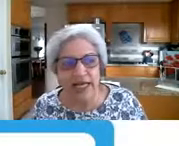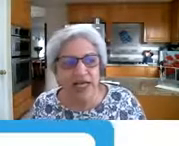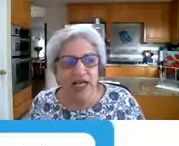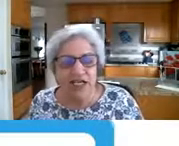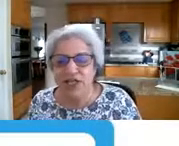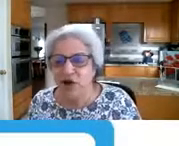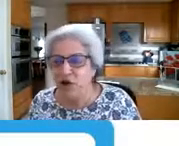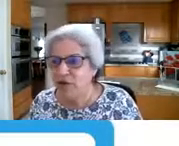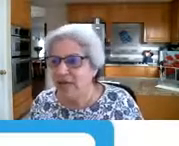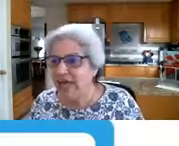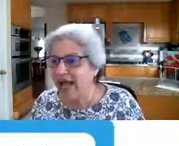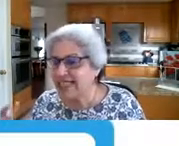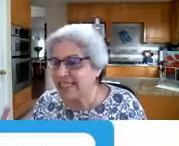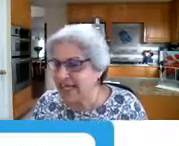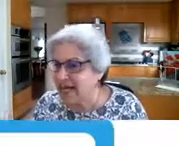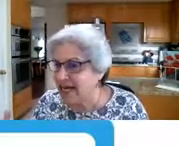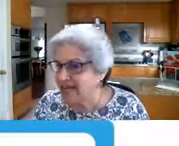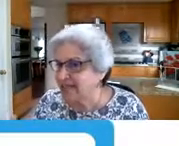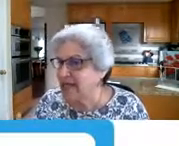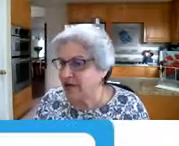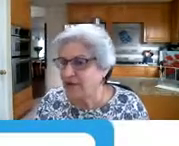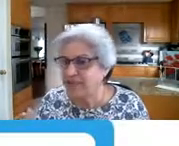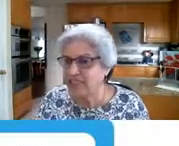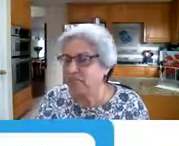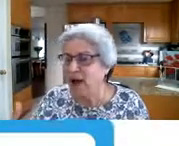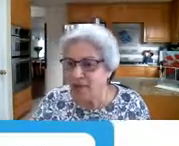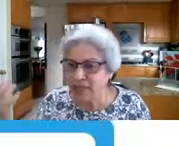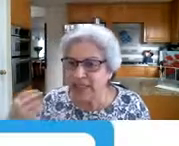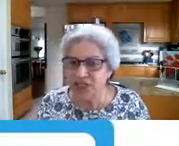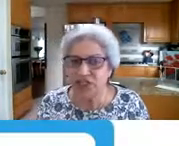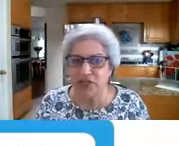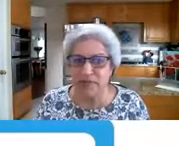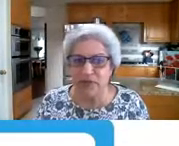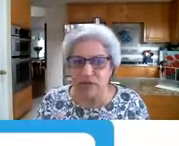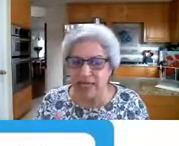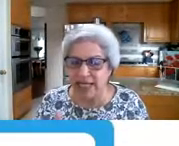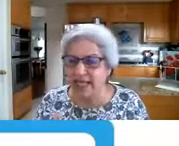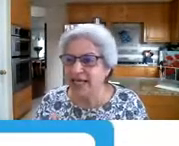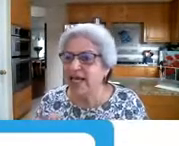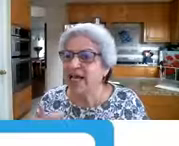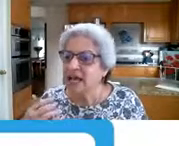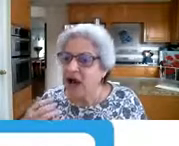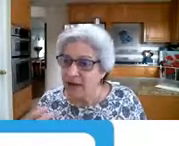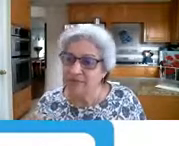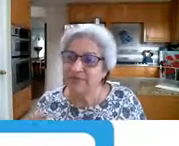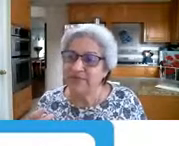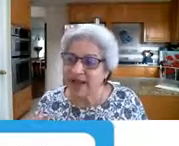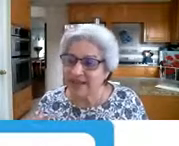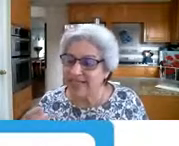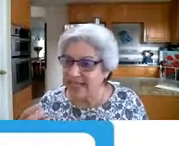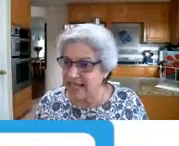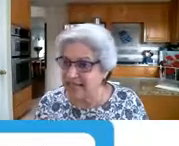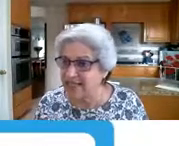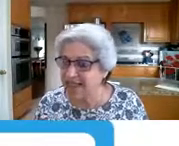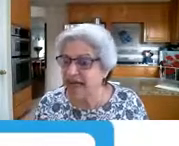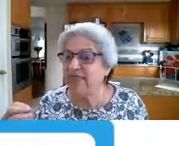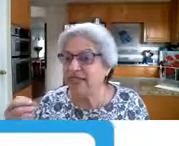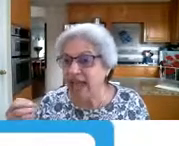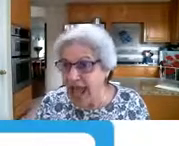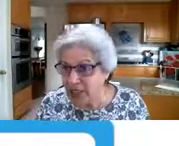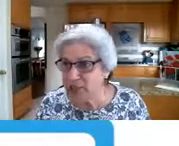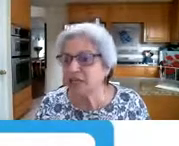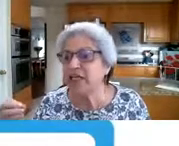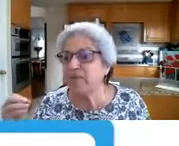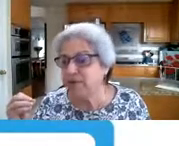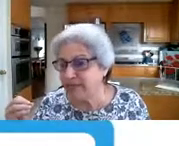here. So the idea of this population immunity comes from vaccines